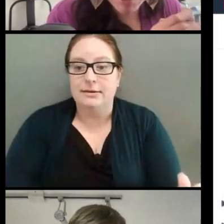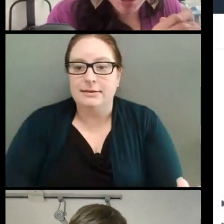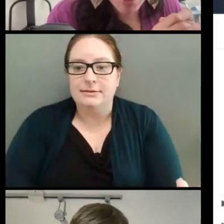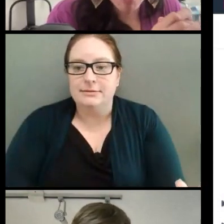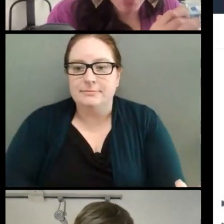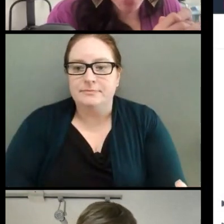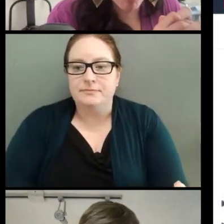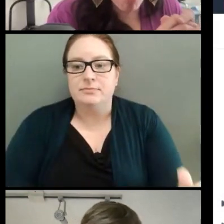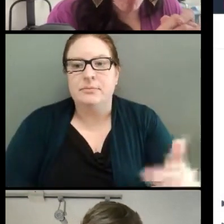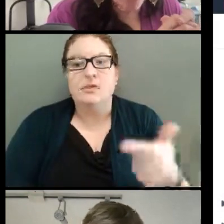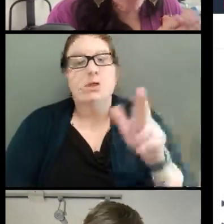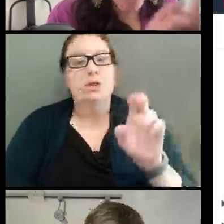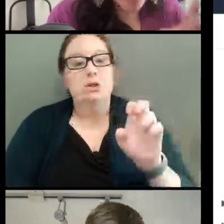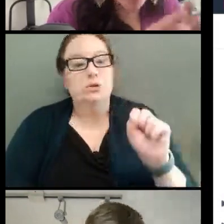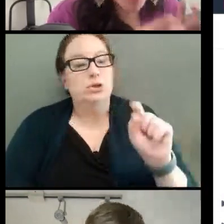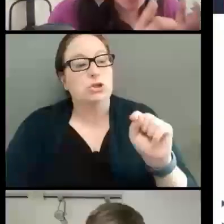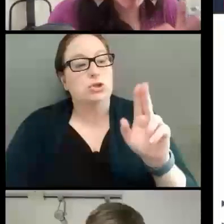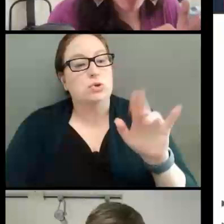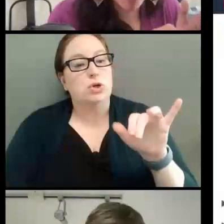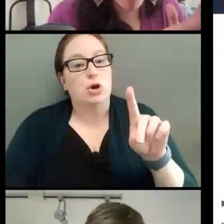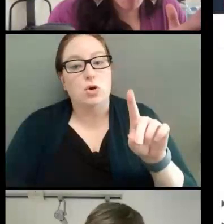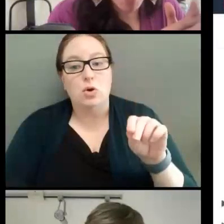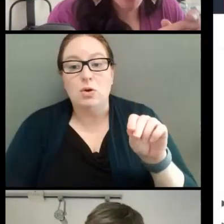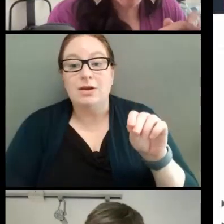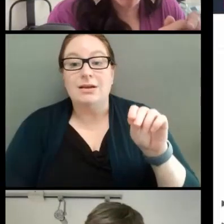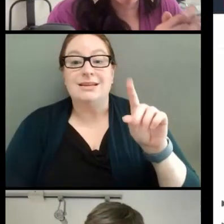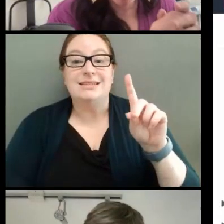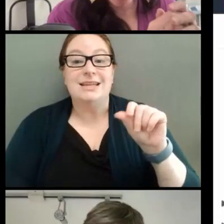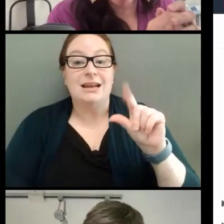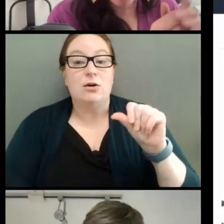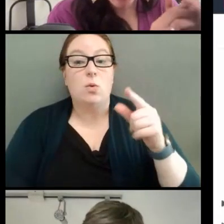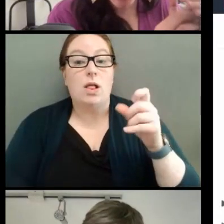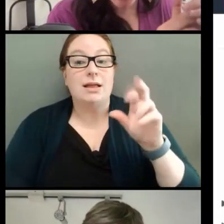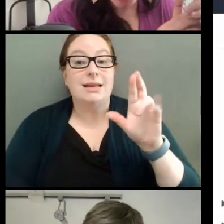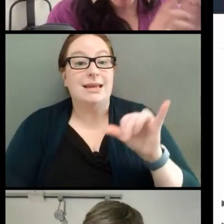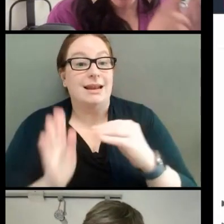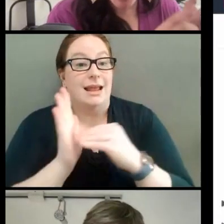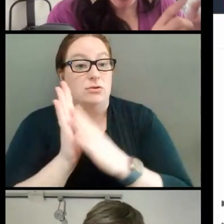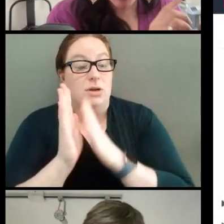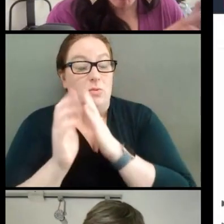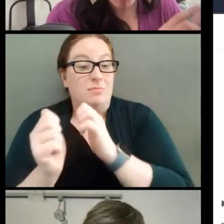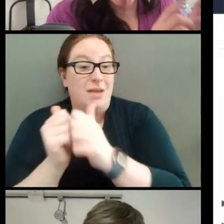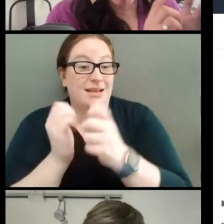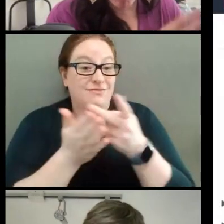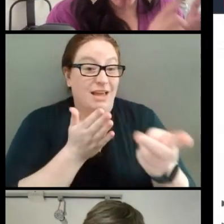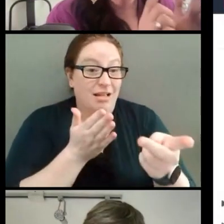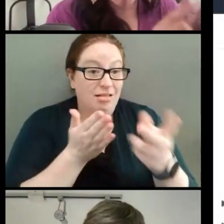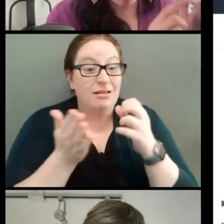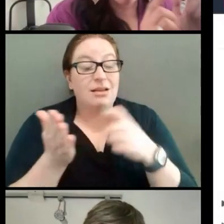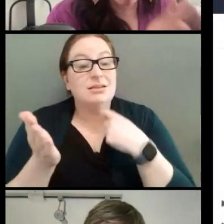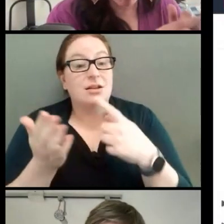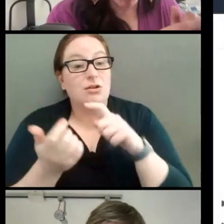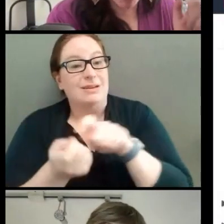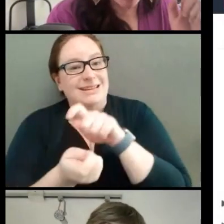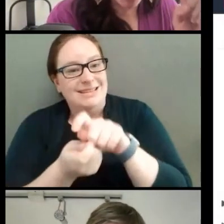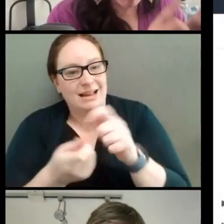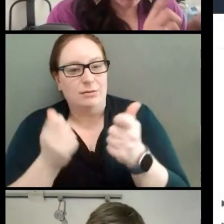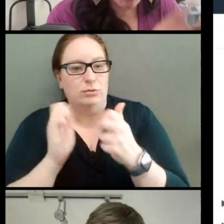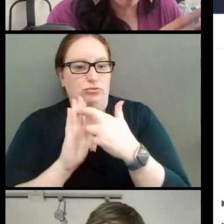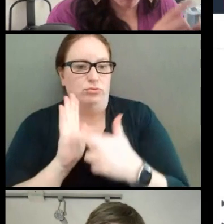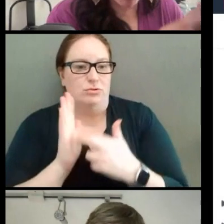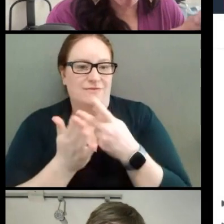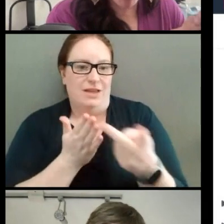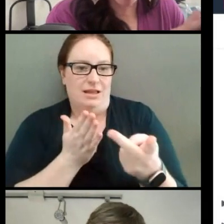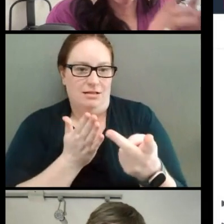so in Glue Studio, data quality can annotate each record with a pass-fail result and tell you exactly what rules failed for it. And then you